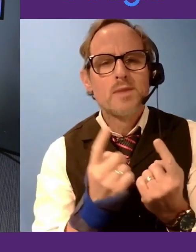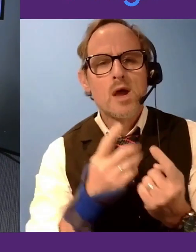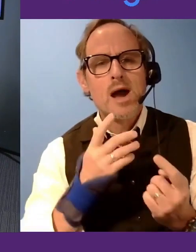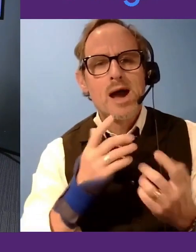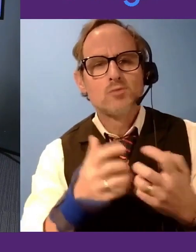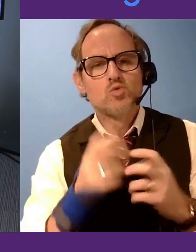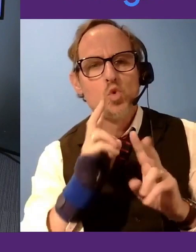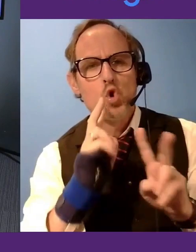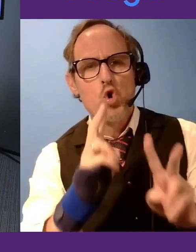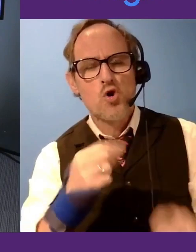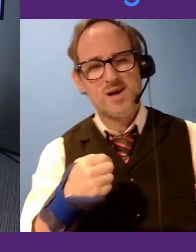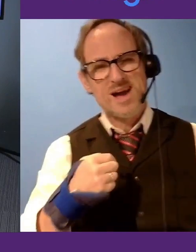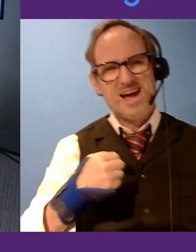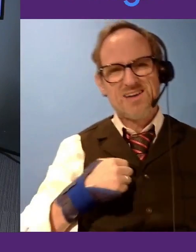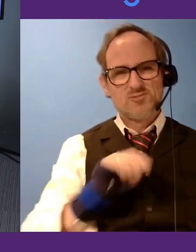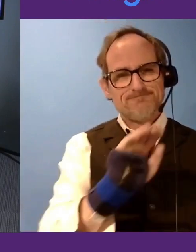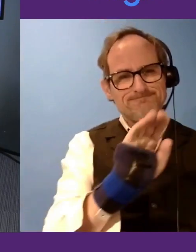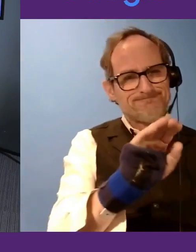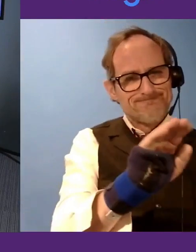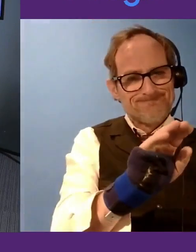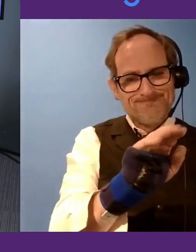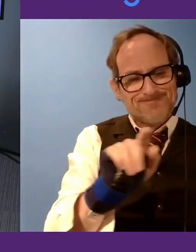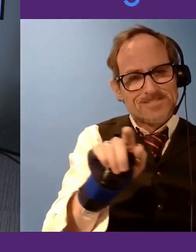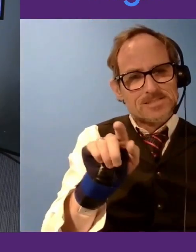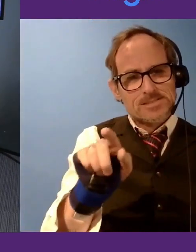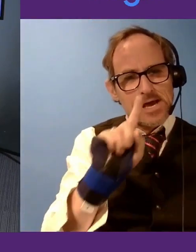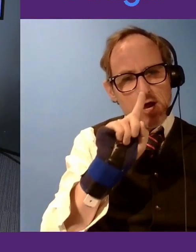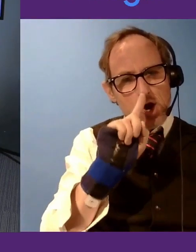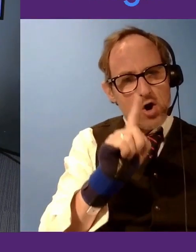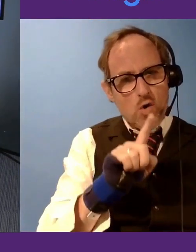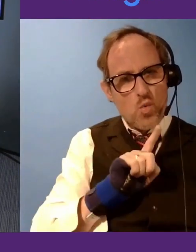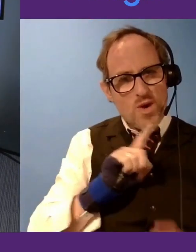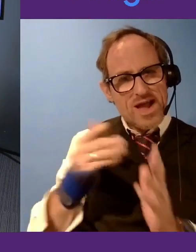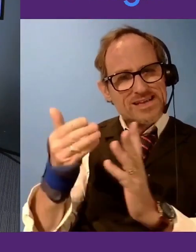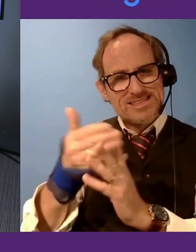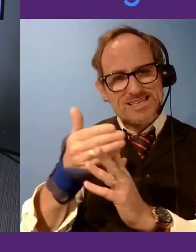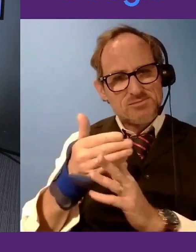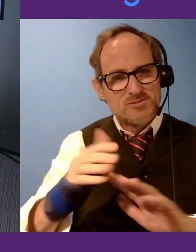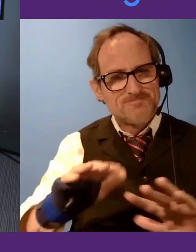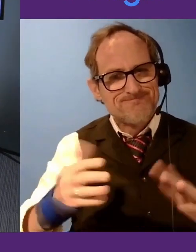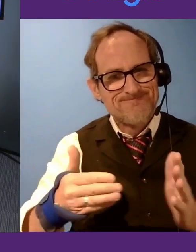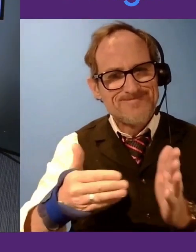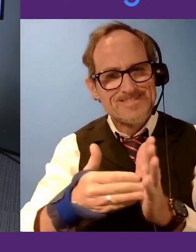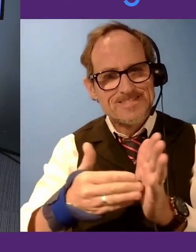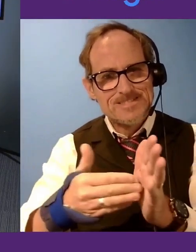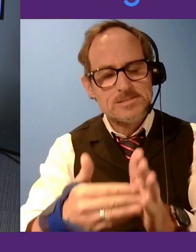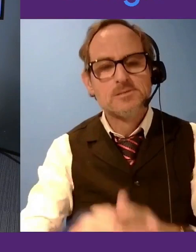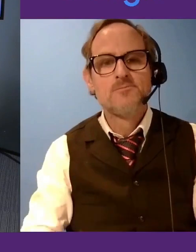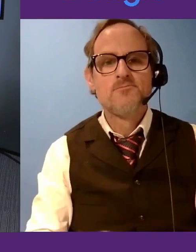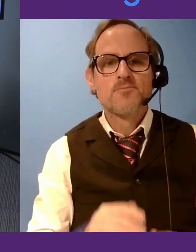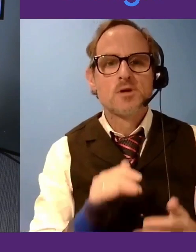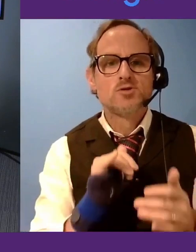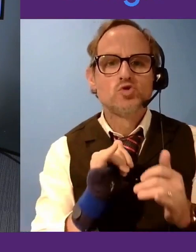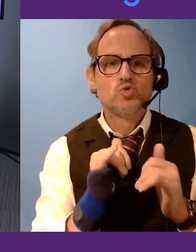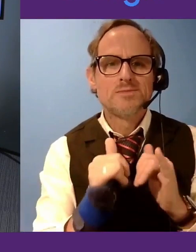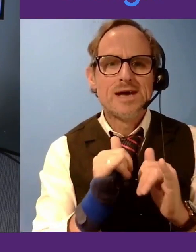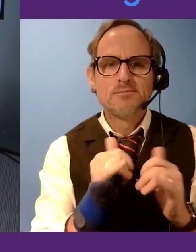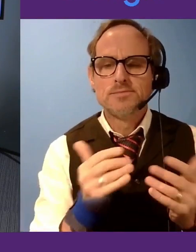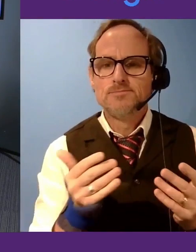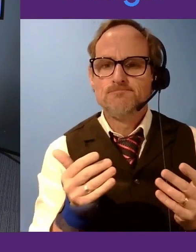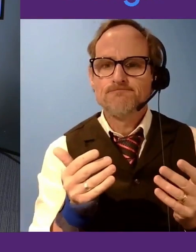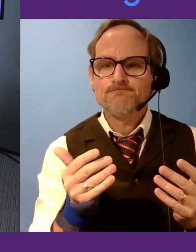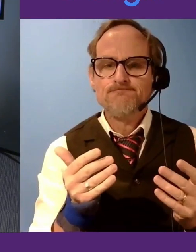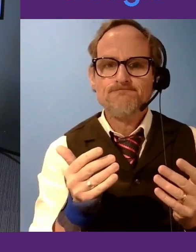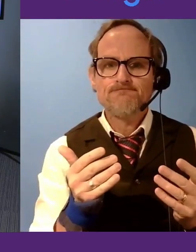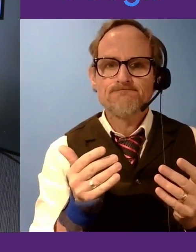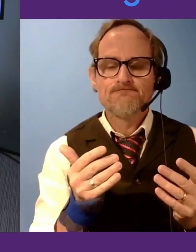well, we can't do that because that's not going to be accessible. And I think sometimes there's this view that we're the ones who